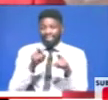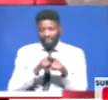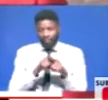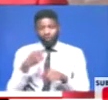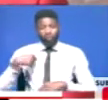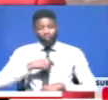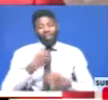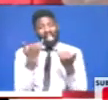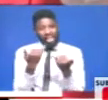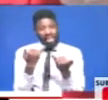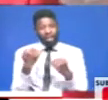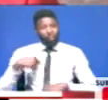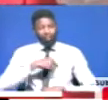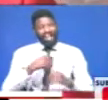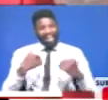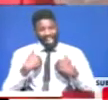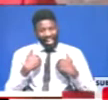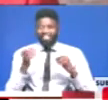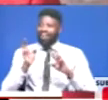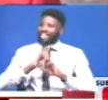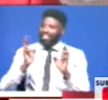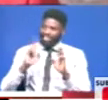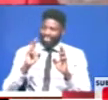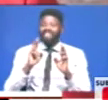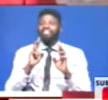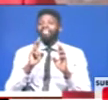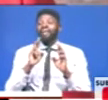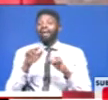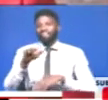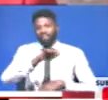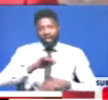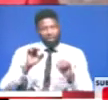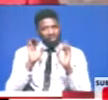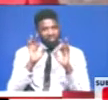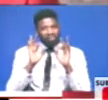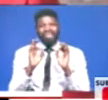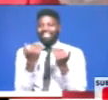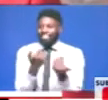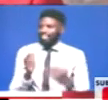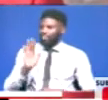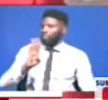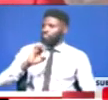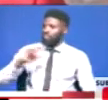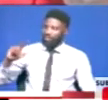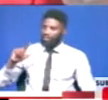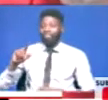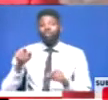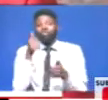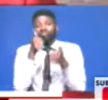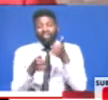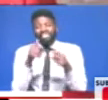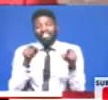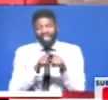have in place an enabling environment the children's bill that is